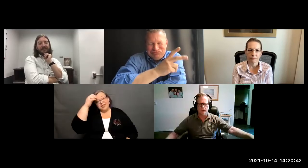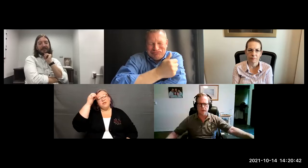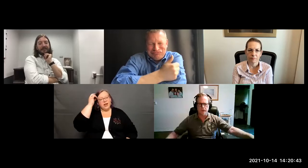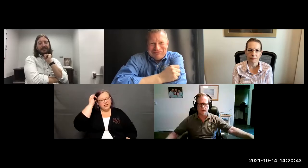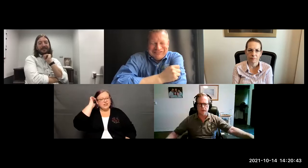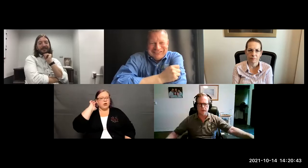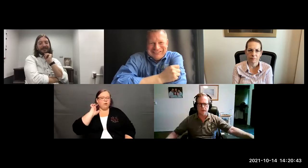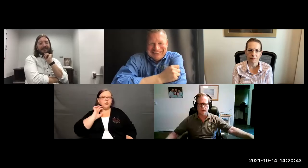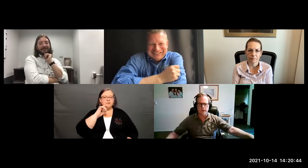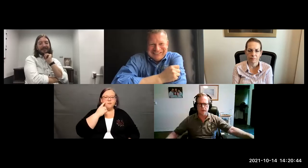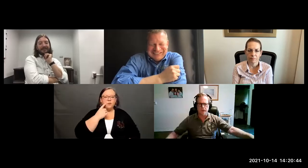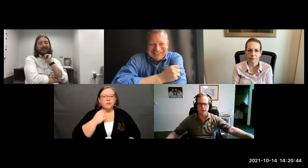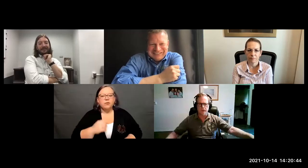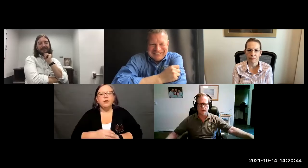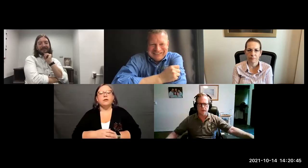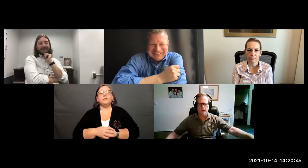Sure, that's fine. That's okay, Ross.